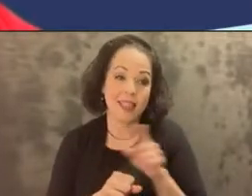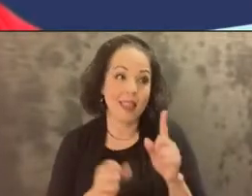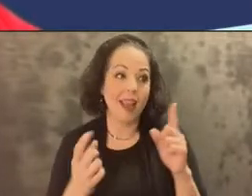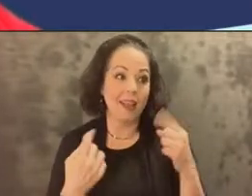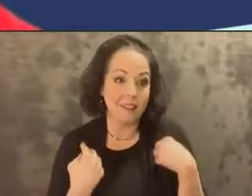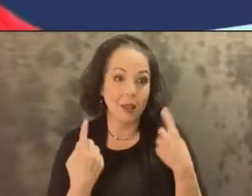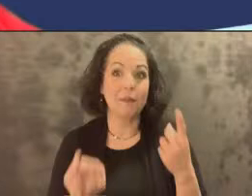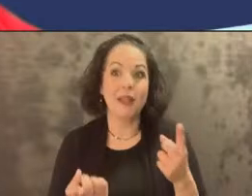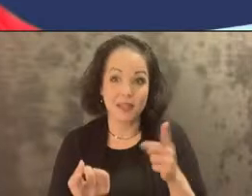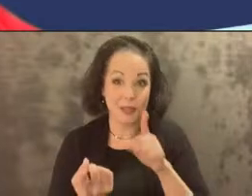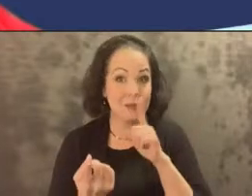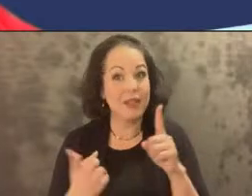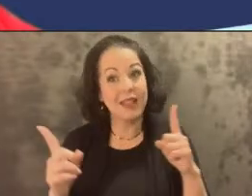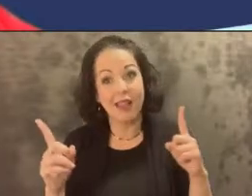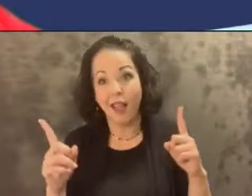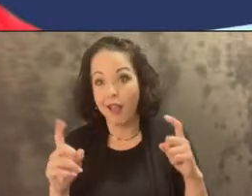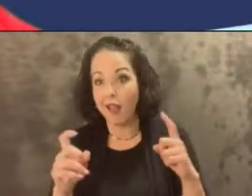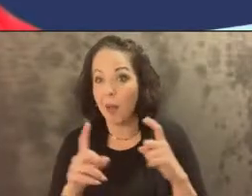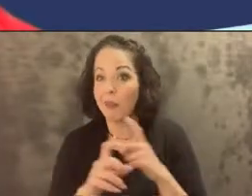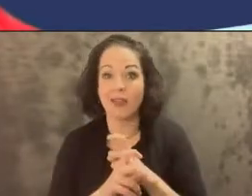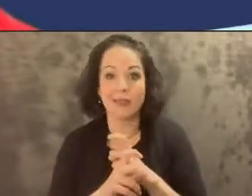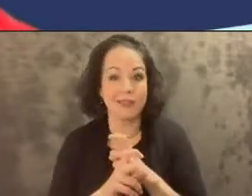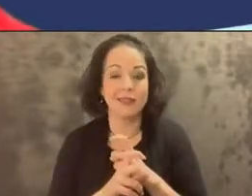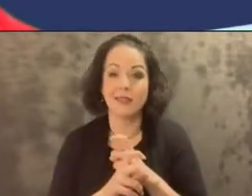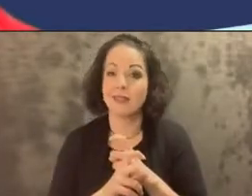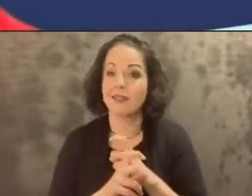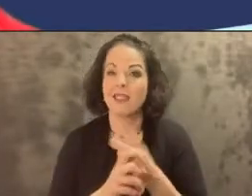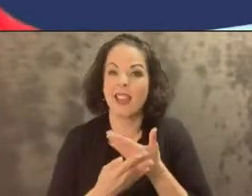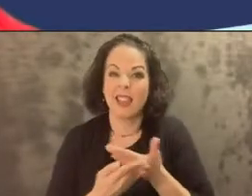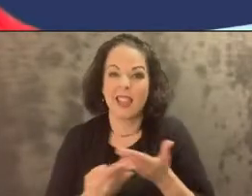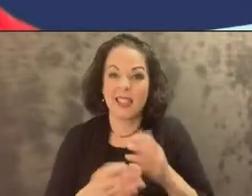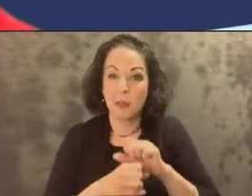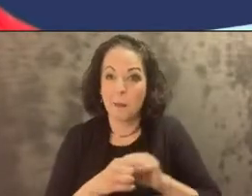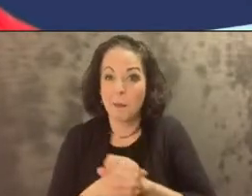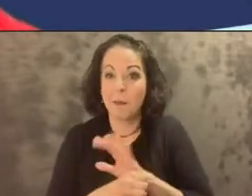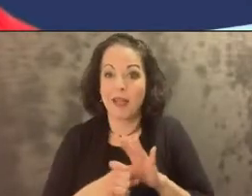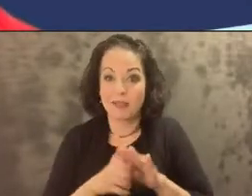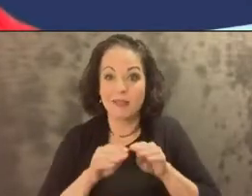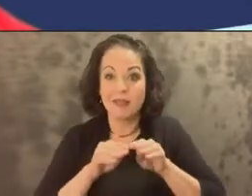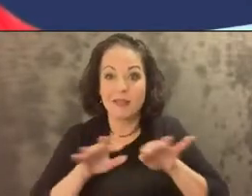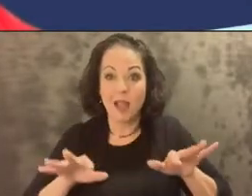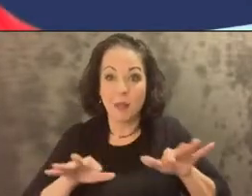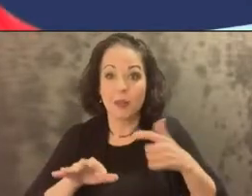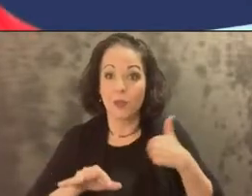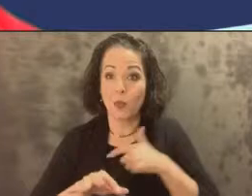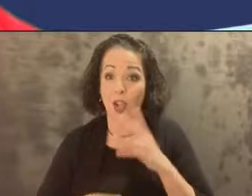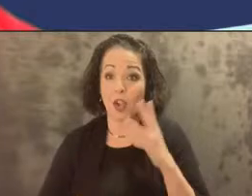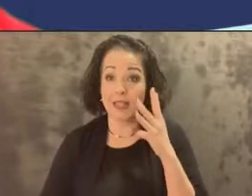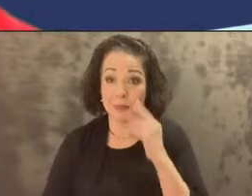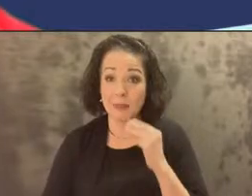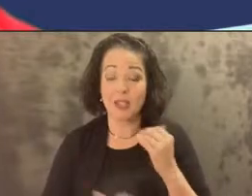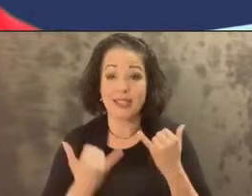these complexities of this endemic that we are going through in this